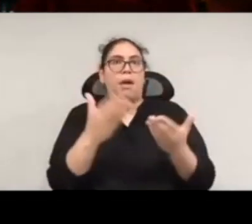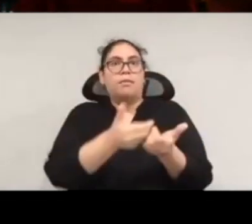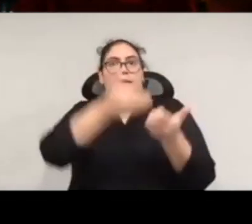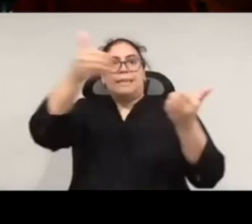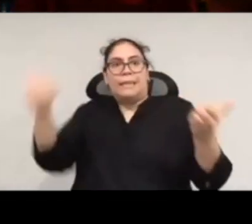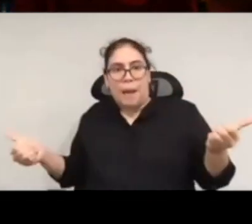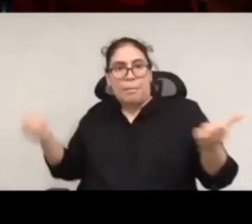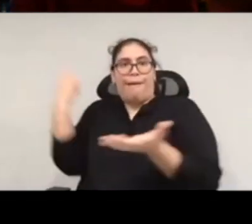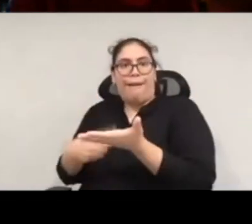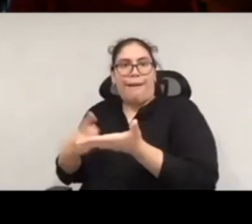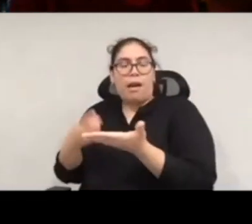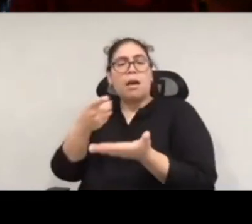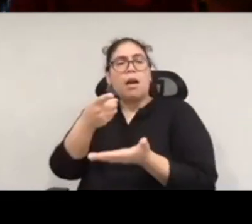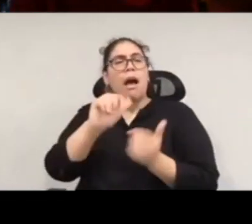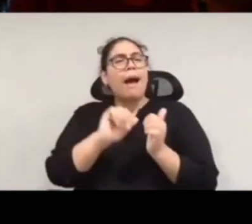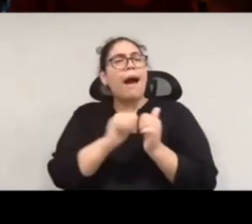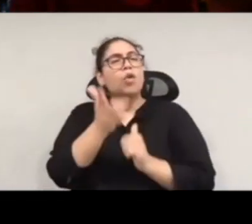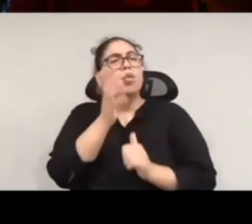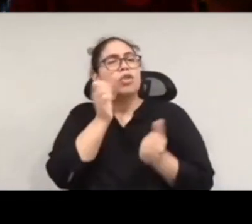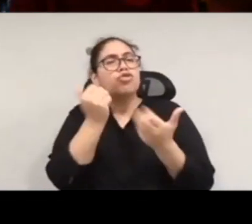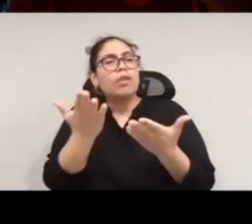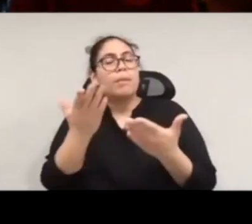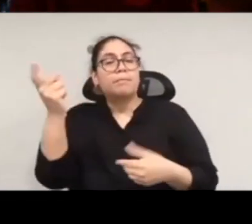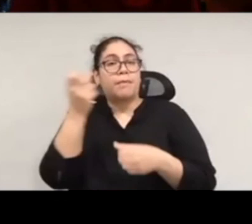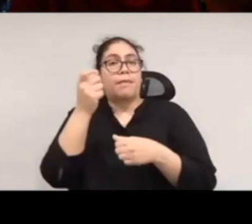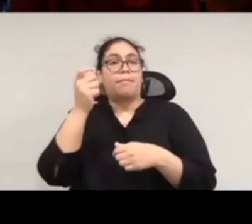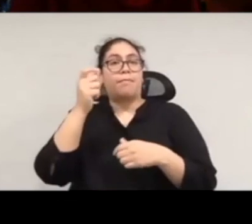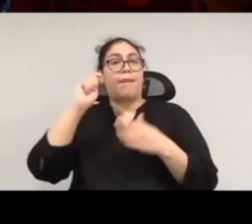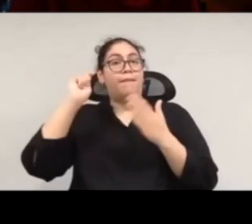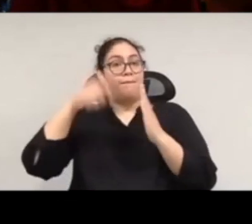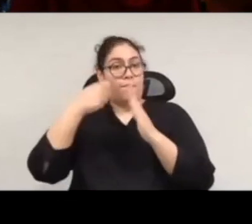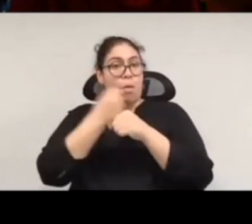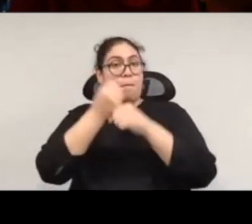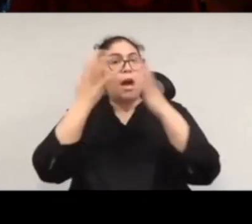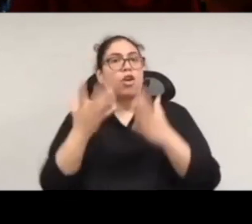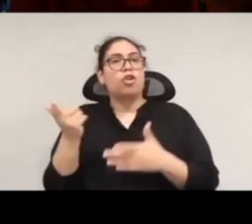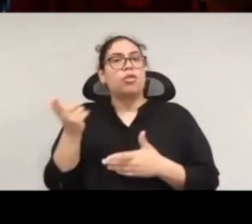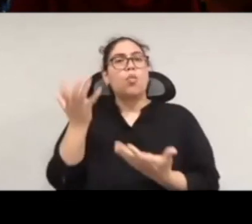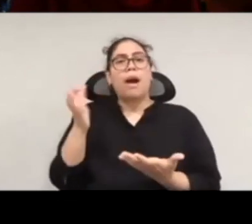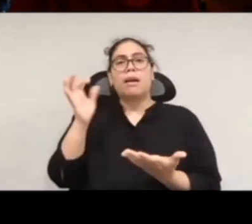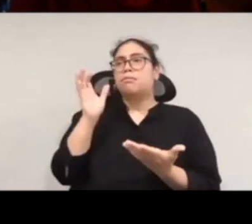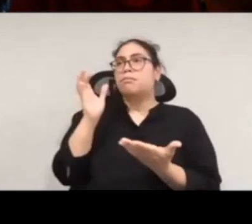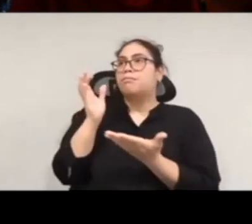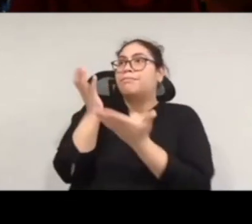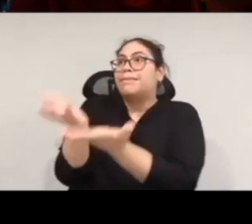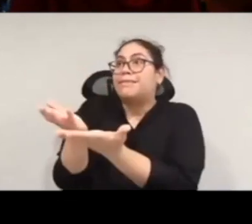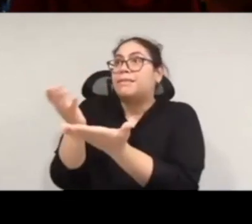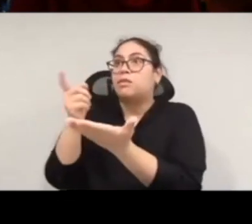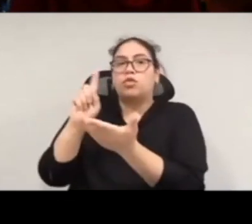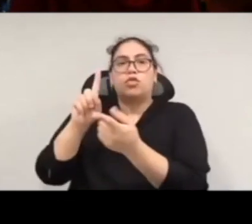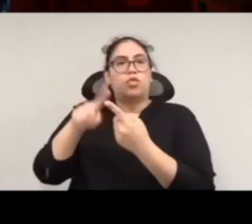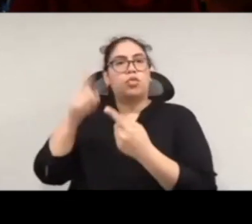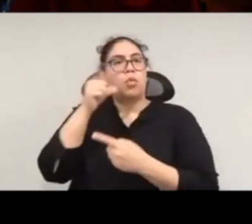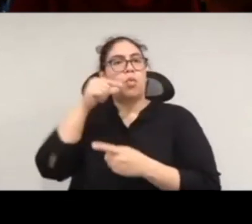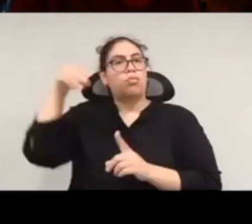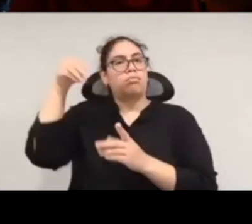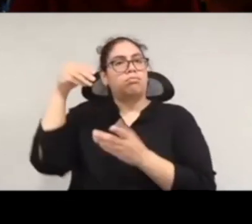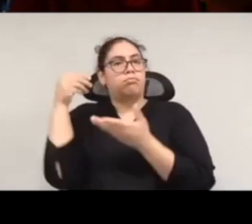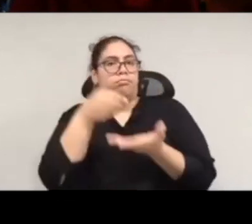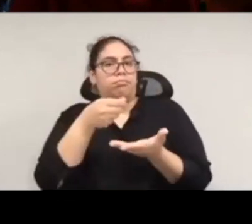you suggest that a filmmaker pitches to a potential investor the need to include a budget item for audio